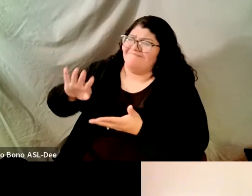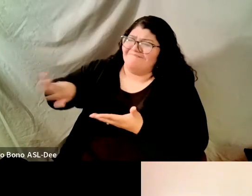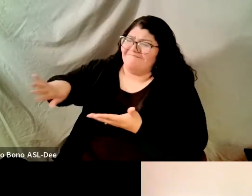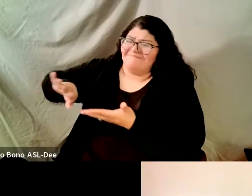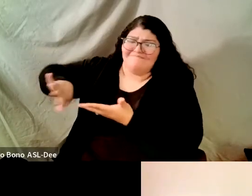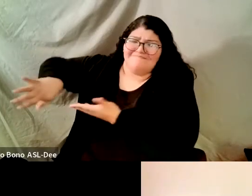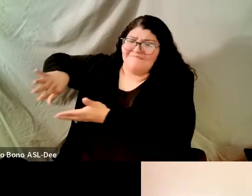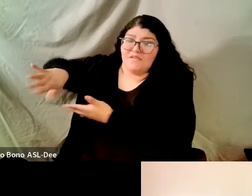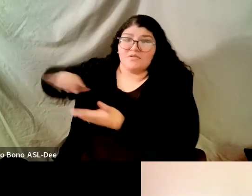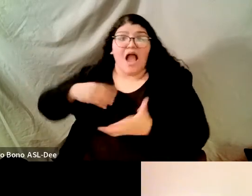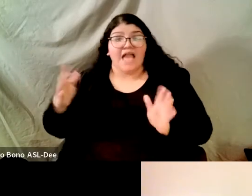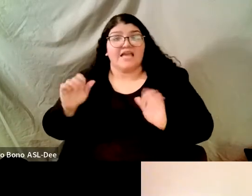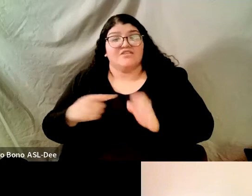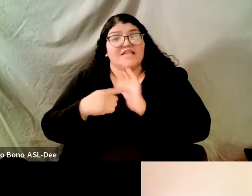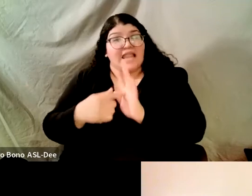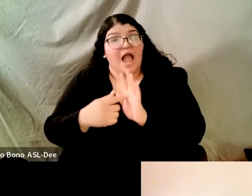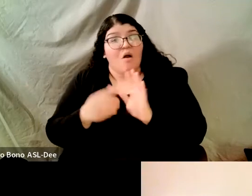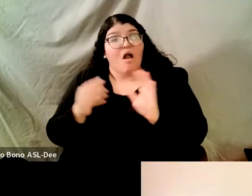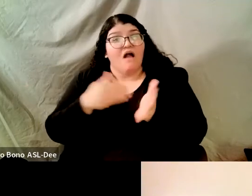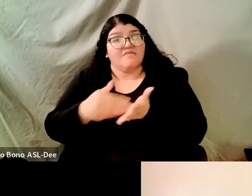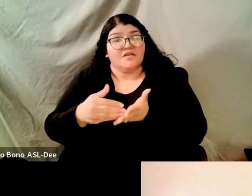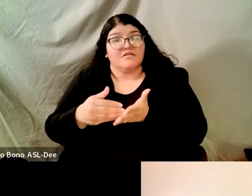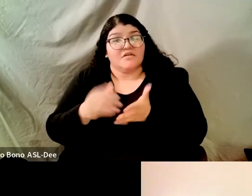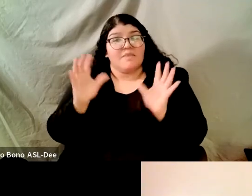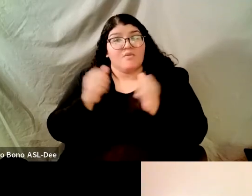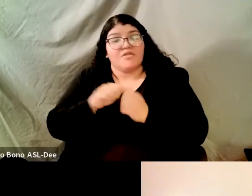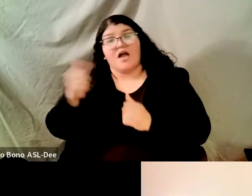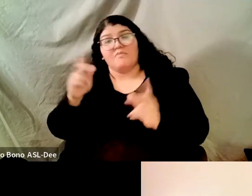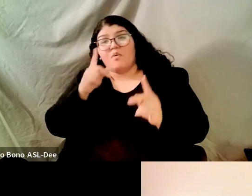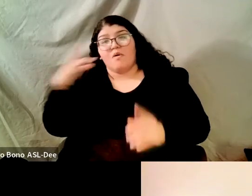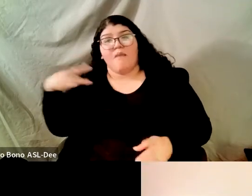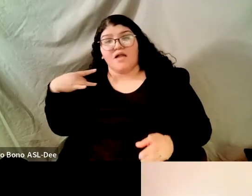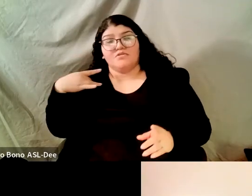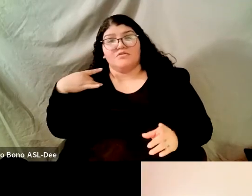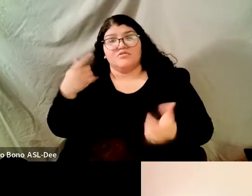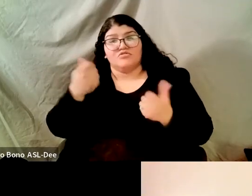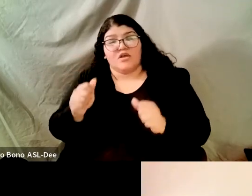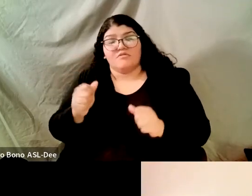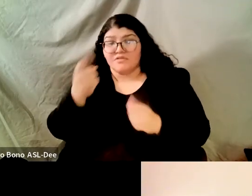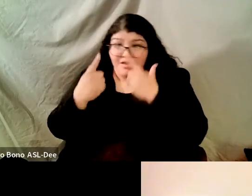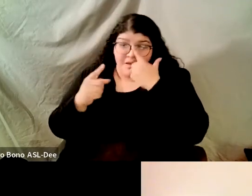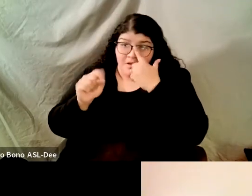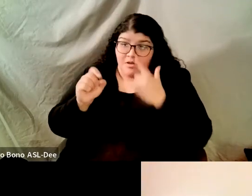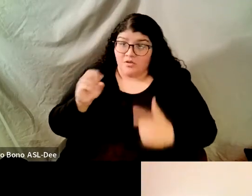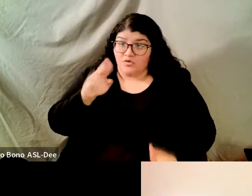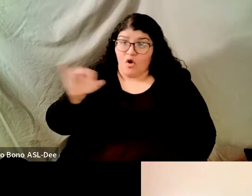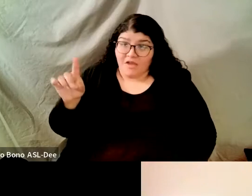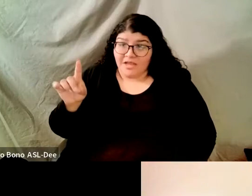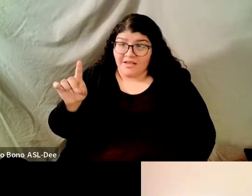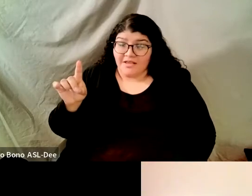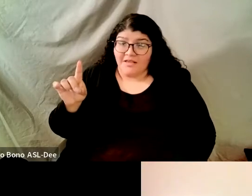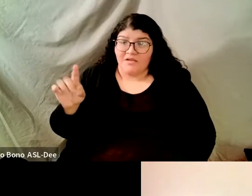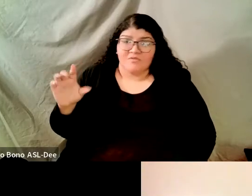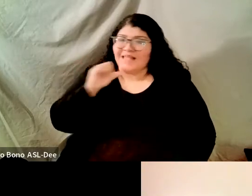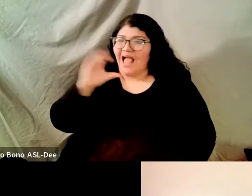was auditioning. And so a funny story with Torrid, they weren't looking for models my size. I was too big, but I was like, I'm